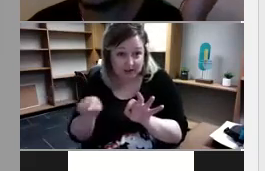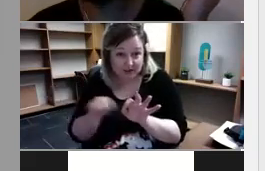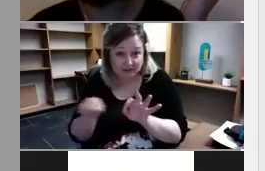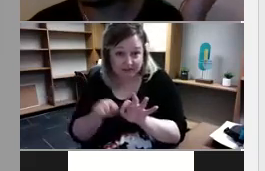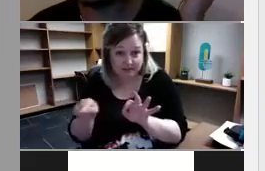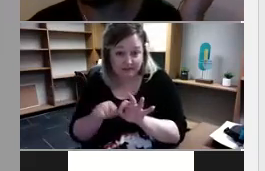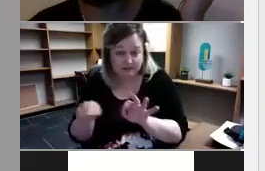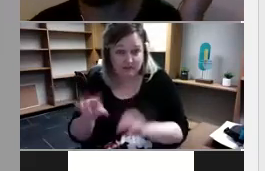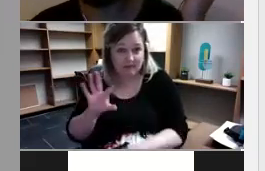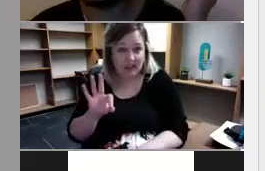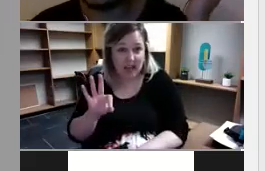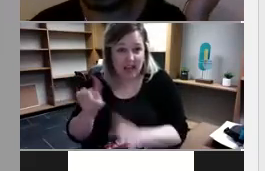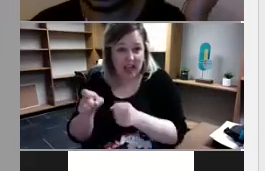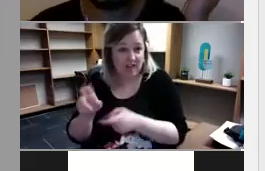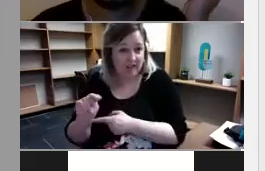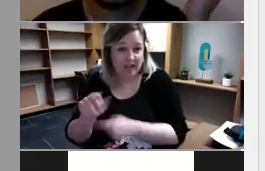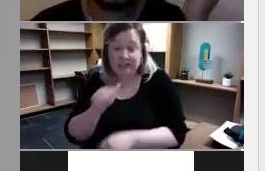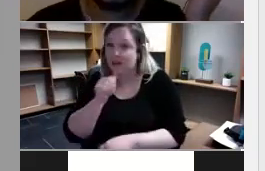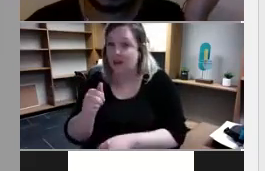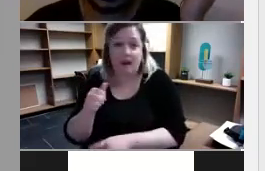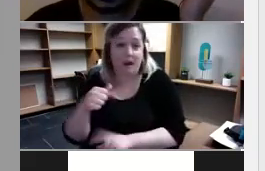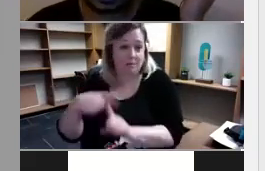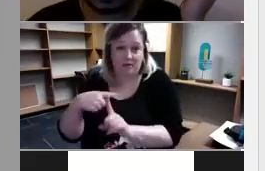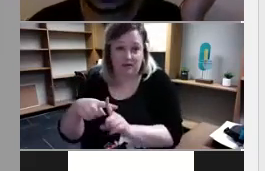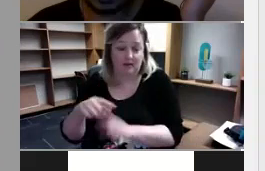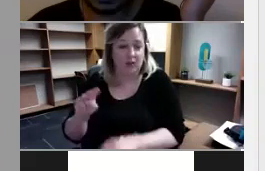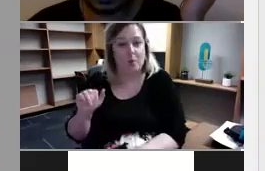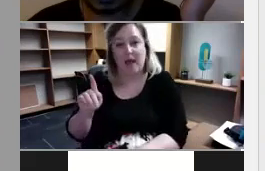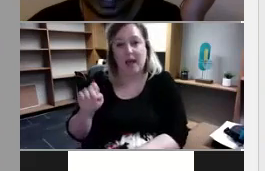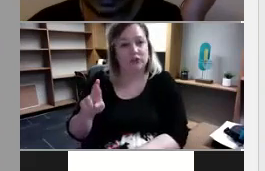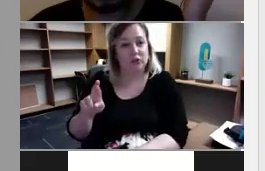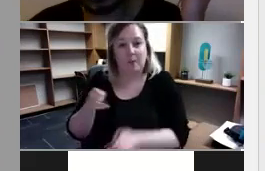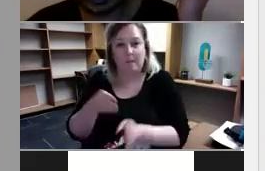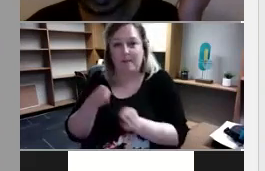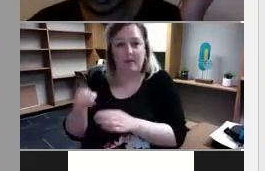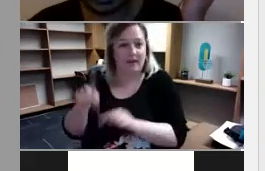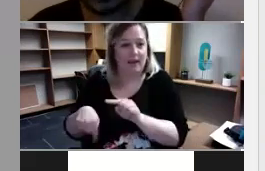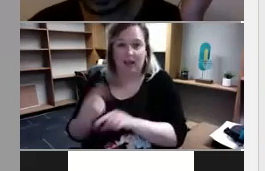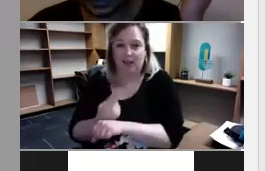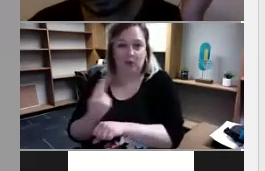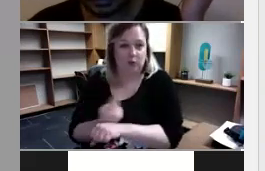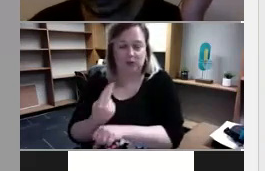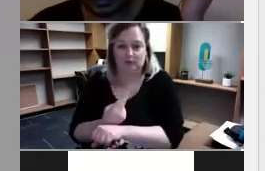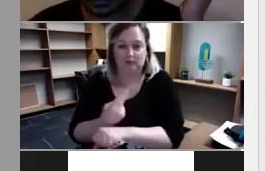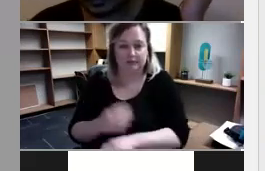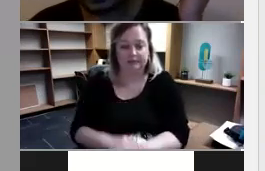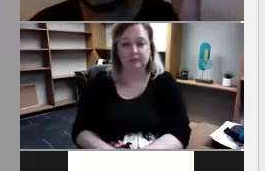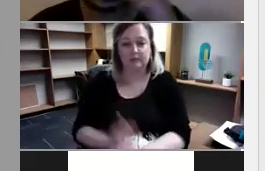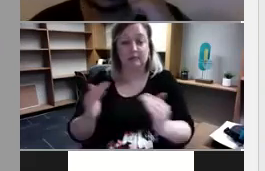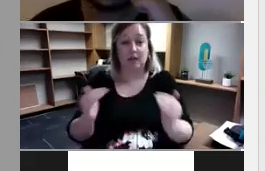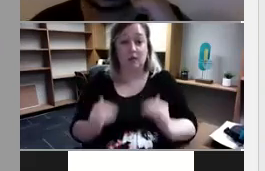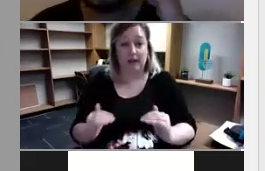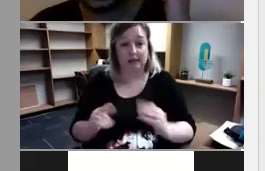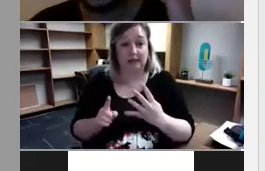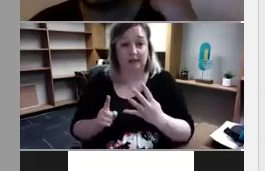f of n is not positive, so master method does not apply. Now, similar to that, not similar to that thing, for this particular thing,